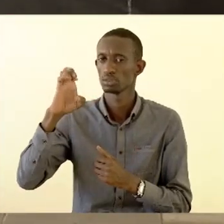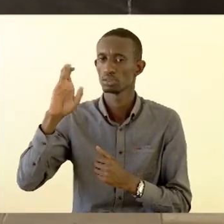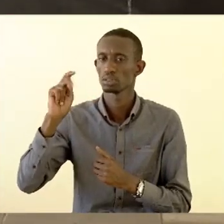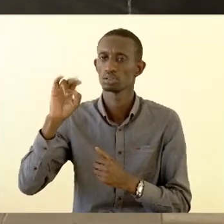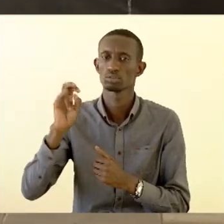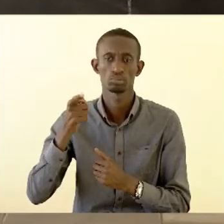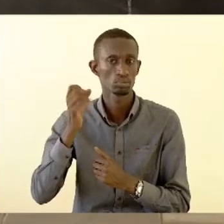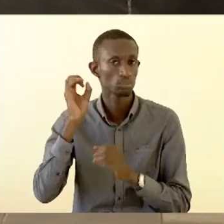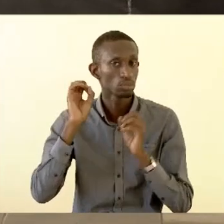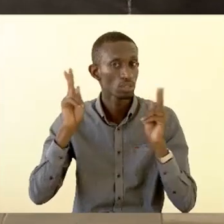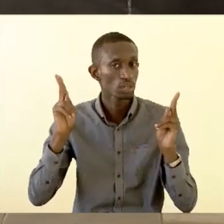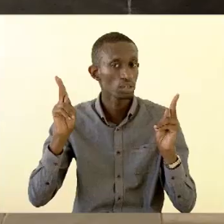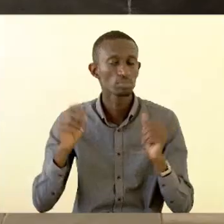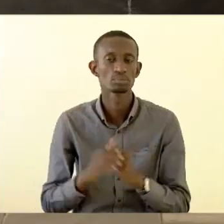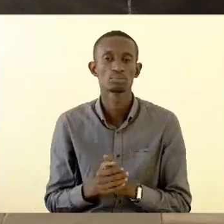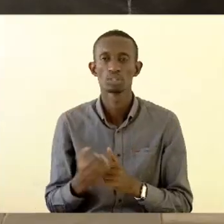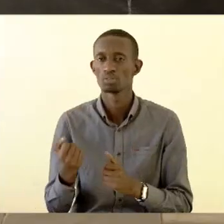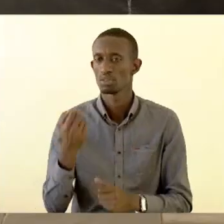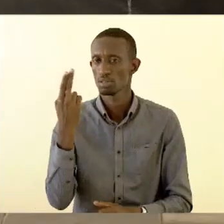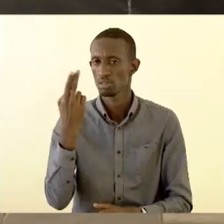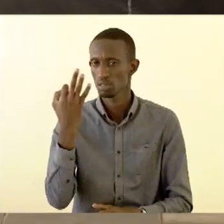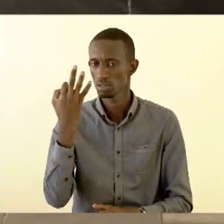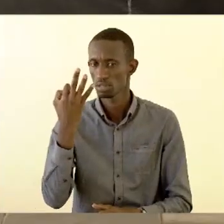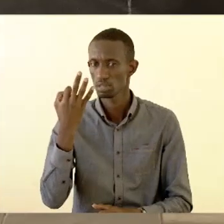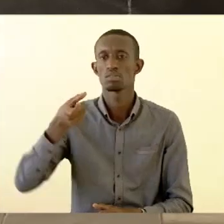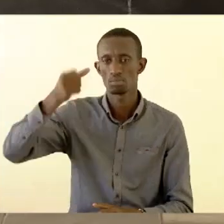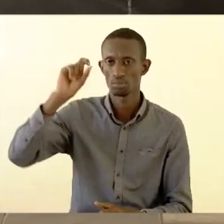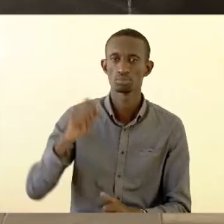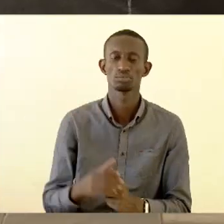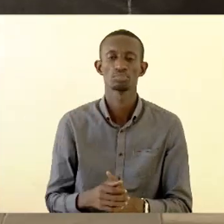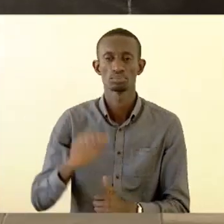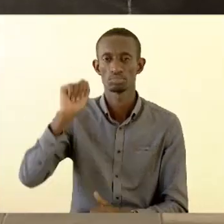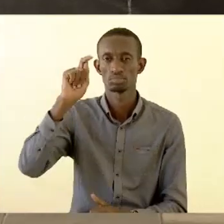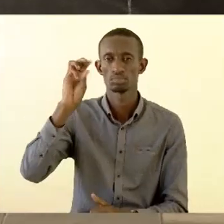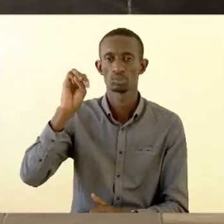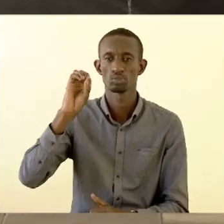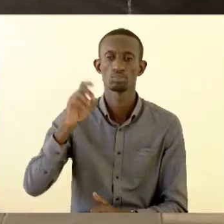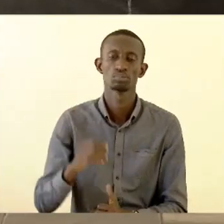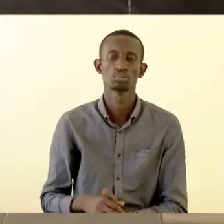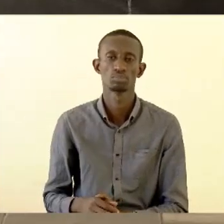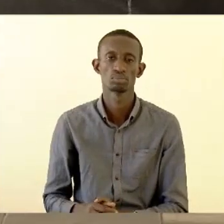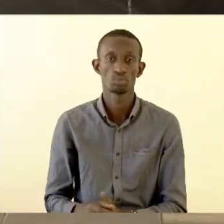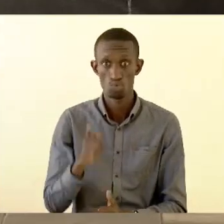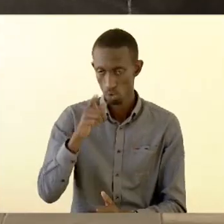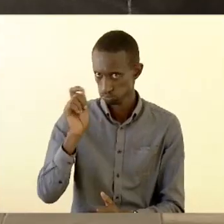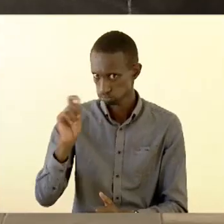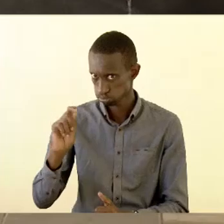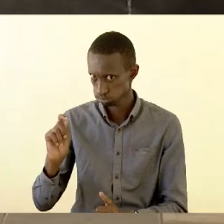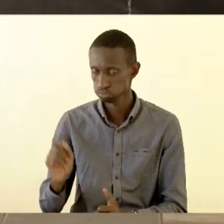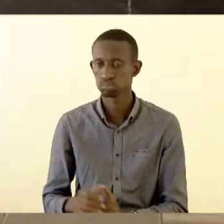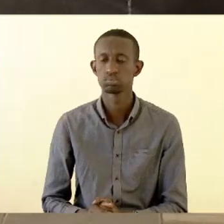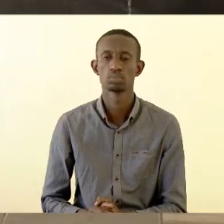Okay? So we have 3 more atoms. You are going to write the